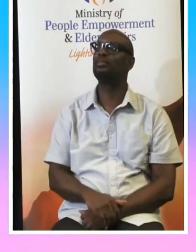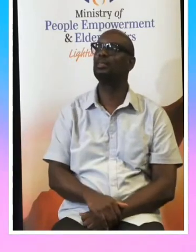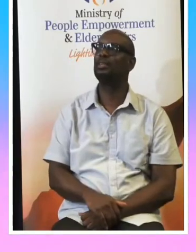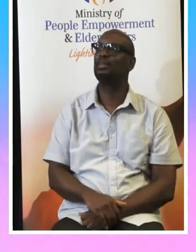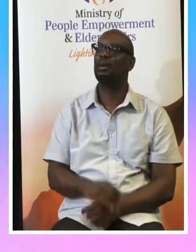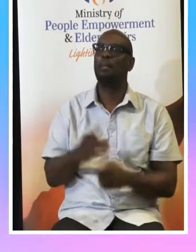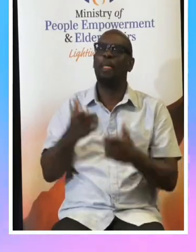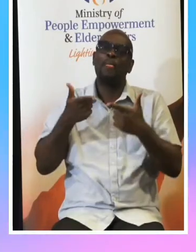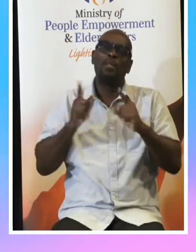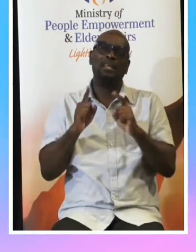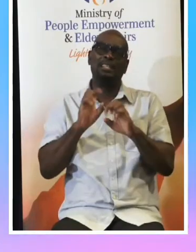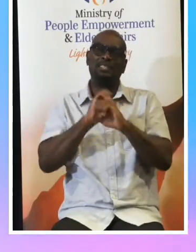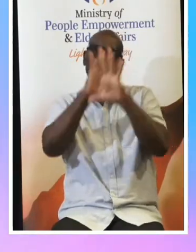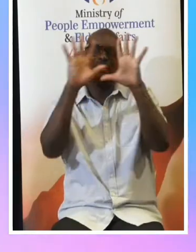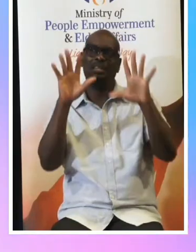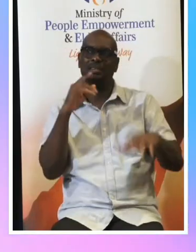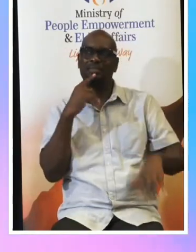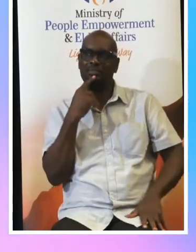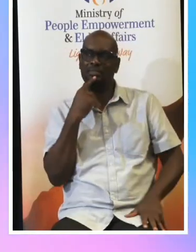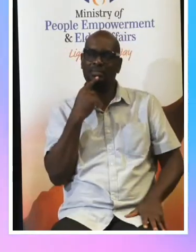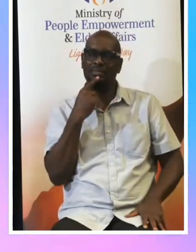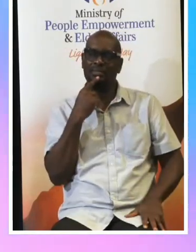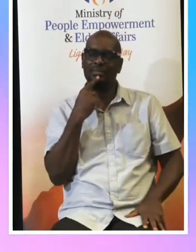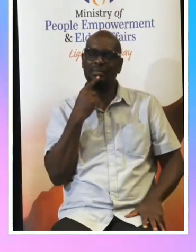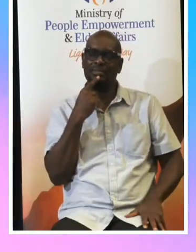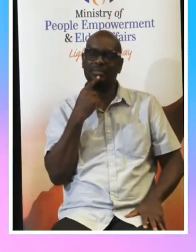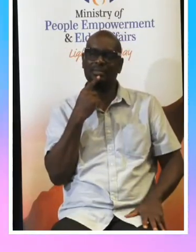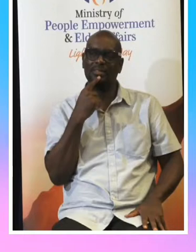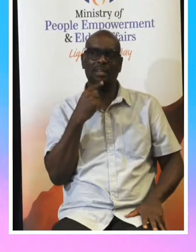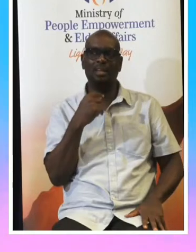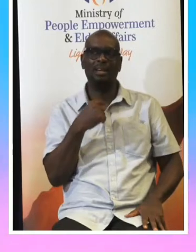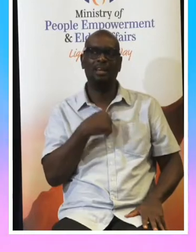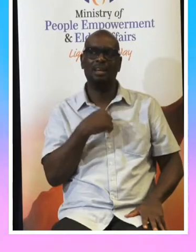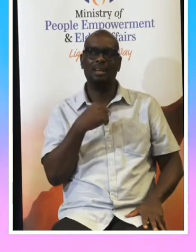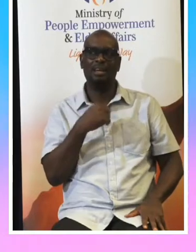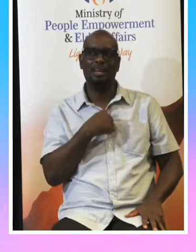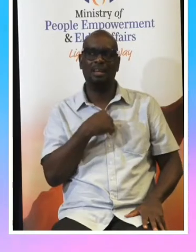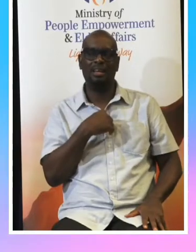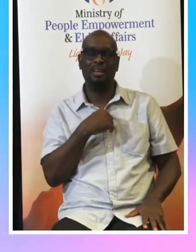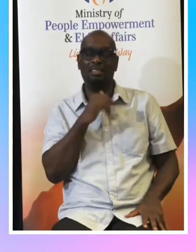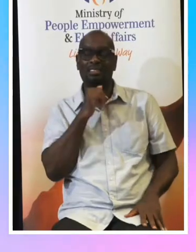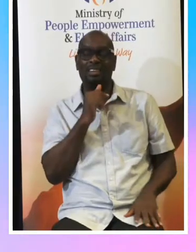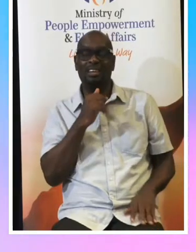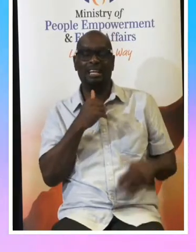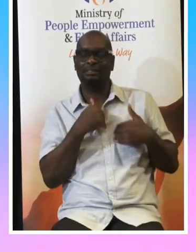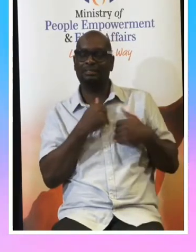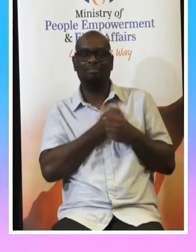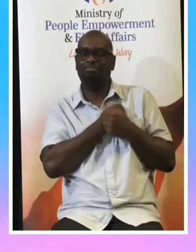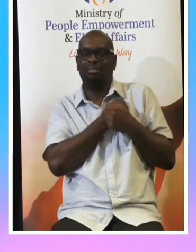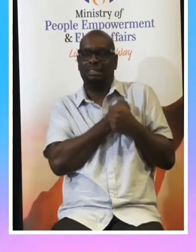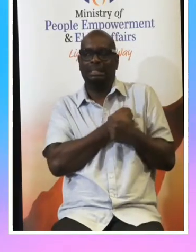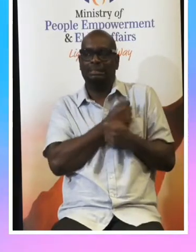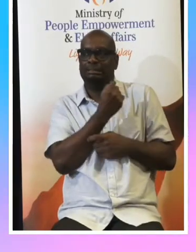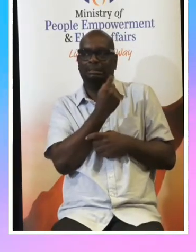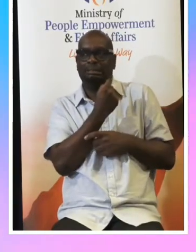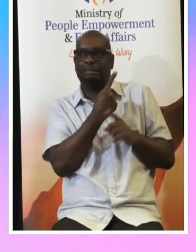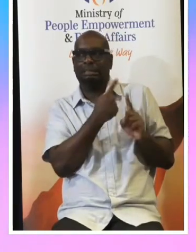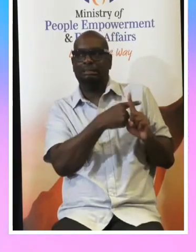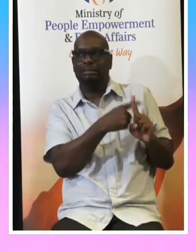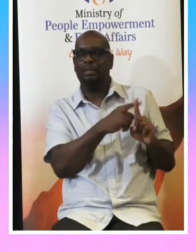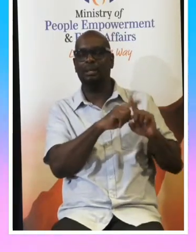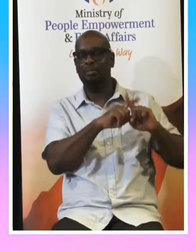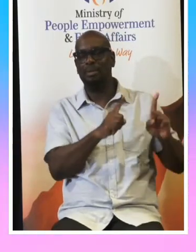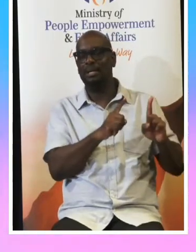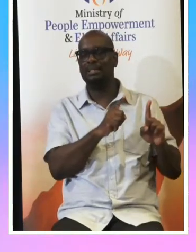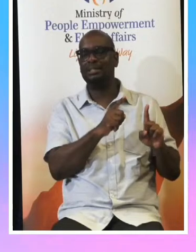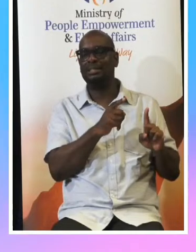Let's be clear, I have no romanticism about the common entrance. In fact, I think it the centerpiece of